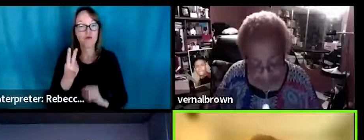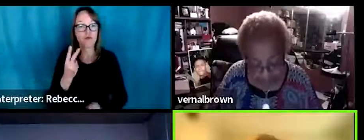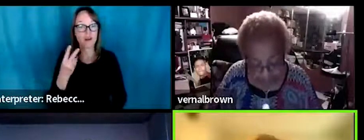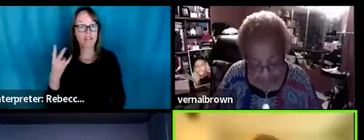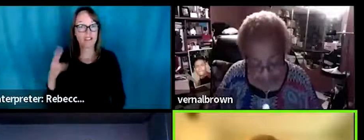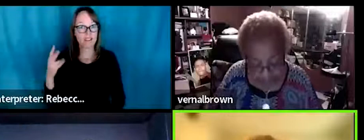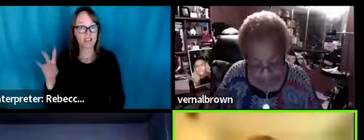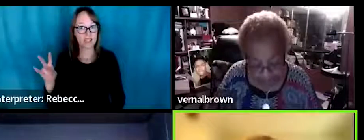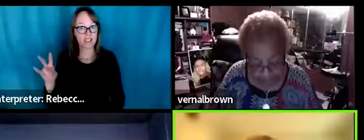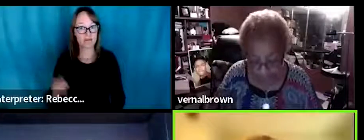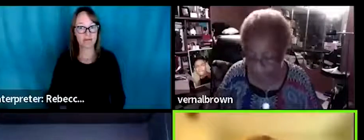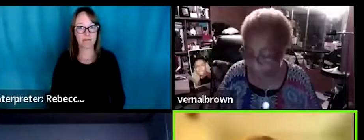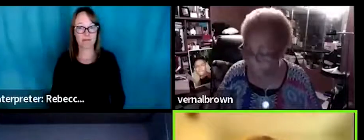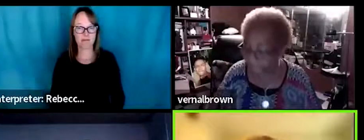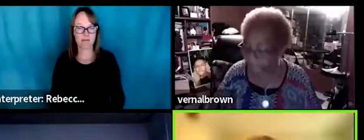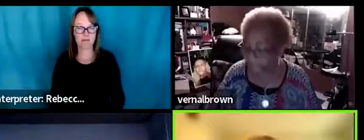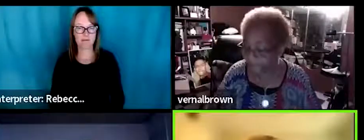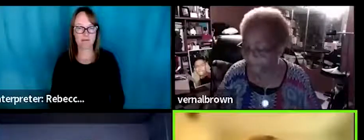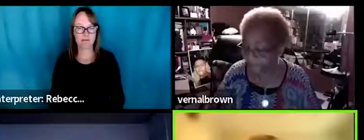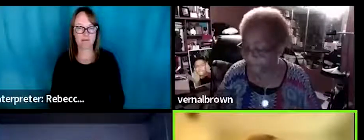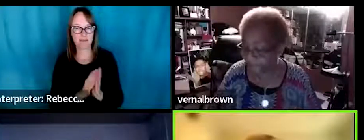I would ask Tom Curran for comments.